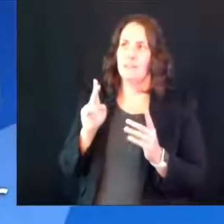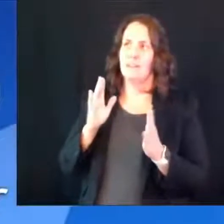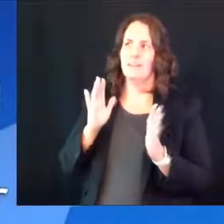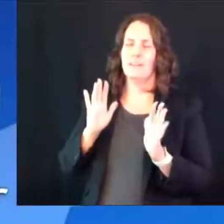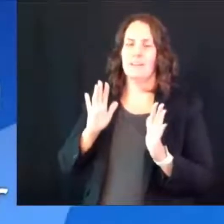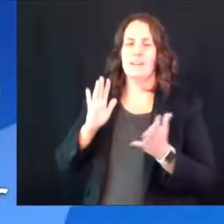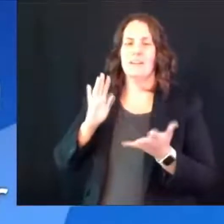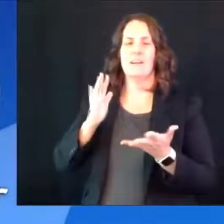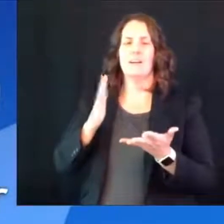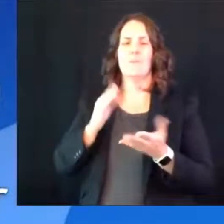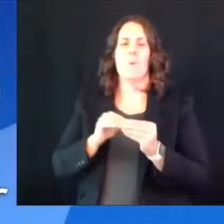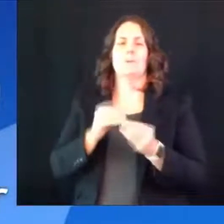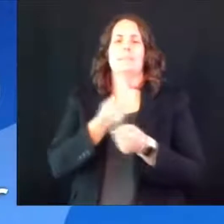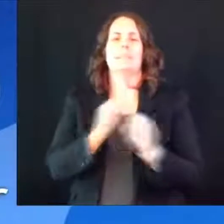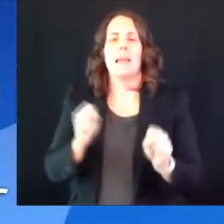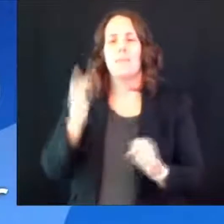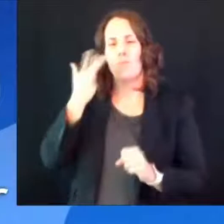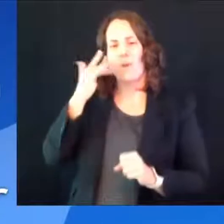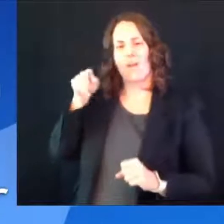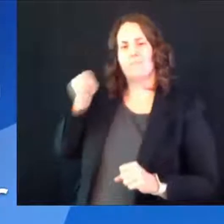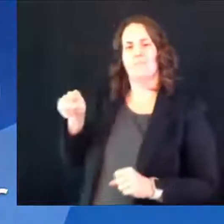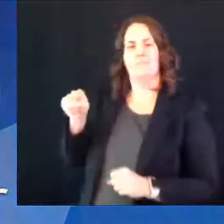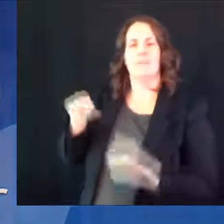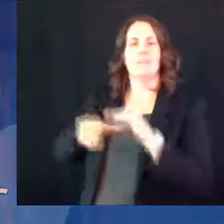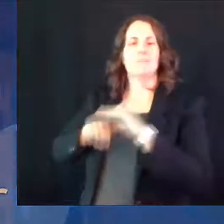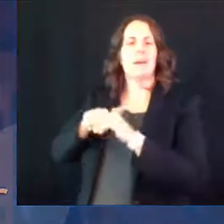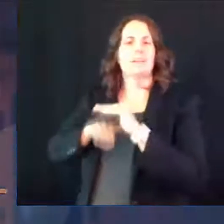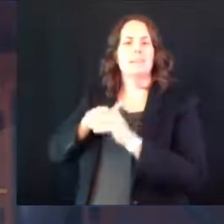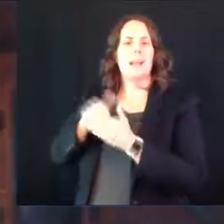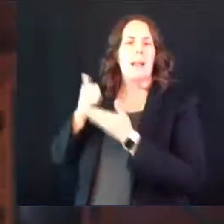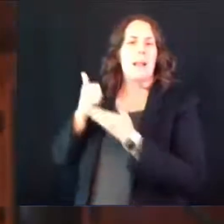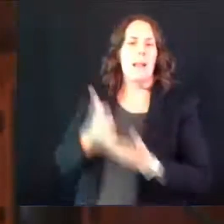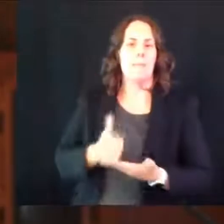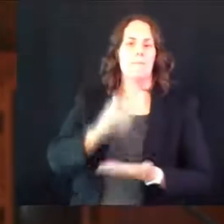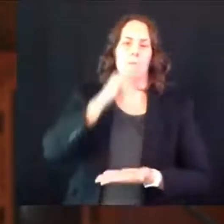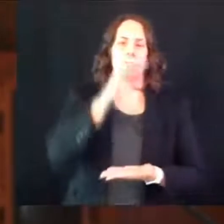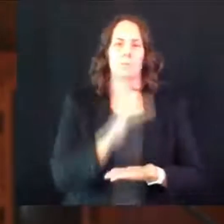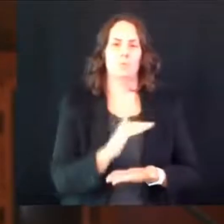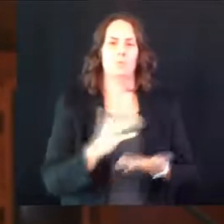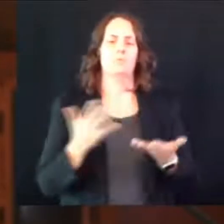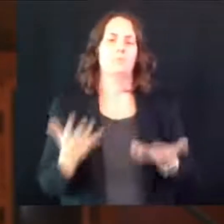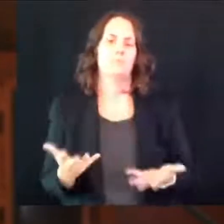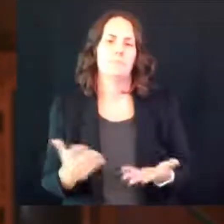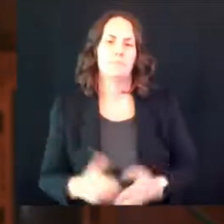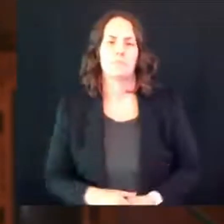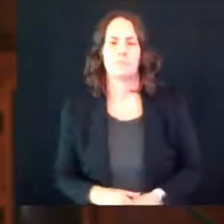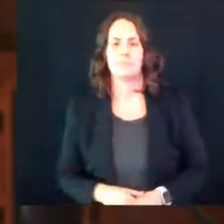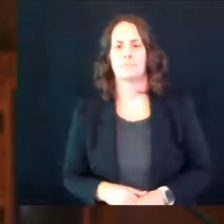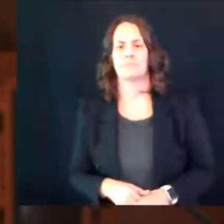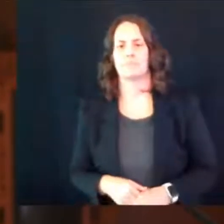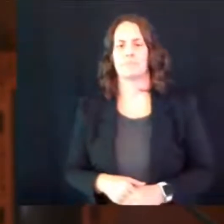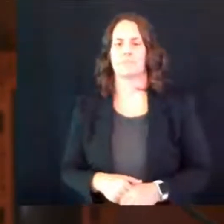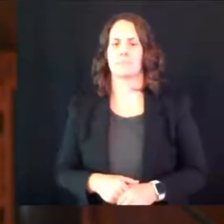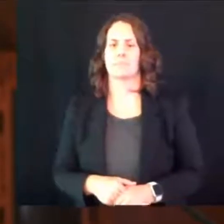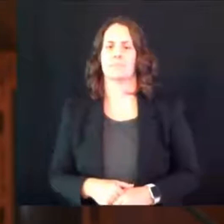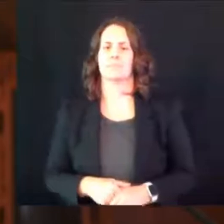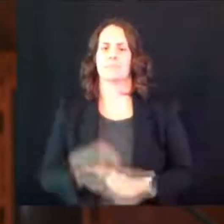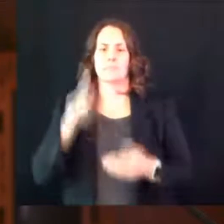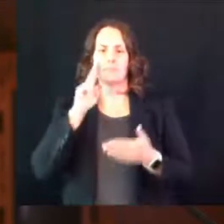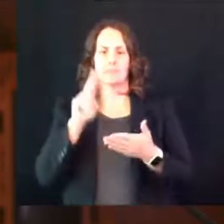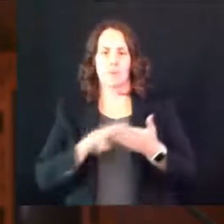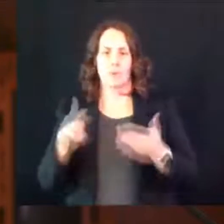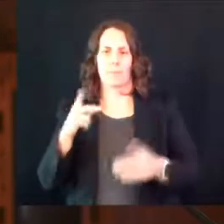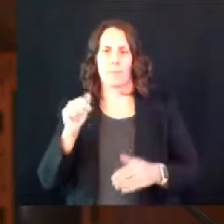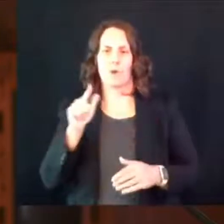The only thing I would add is that we made sure in this order that it's a floor, and as I mentioned